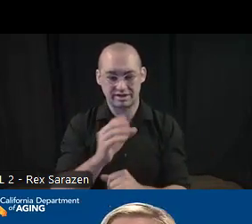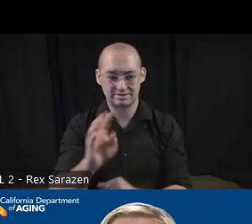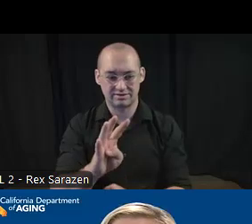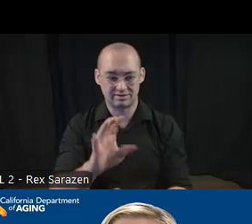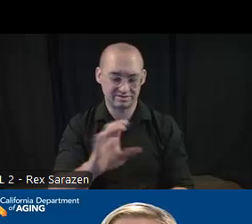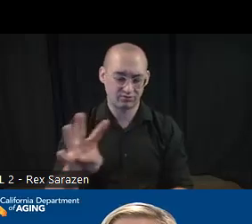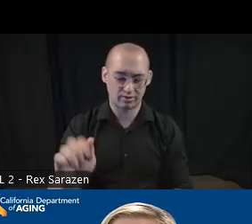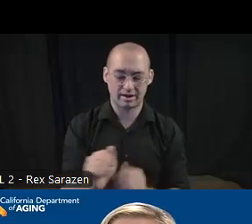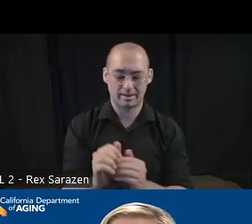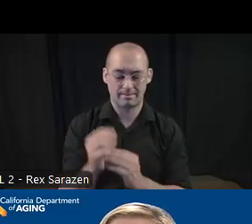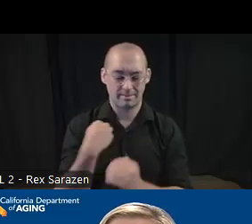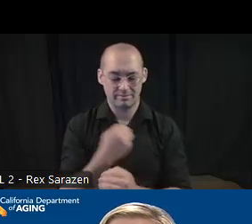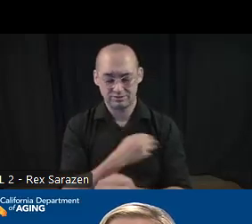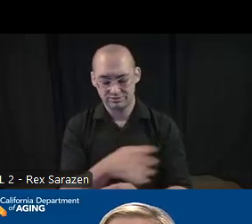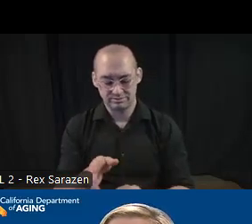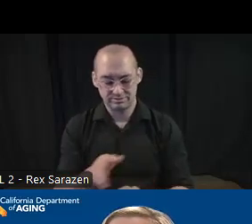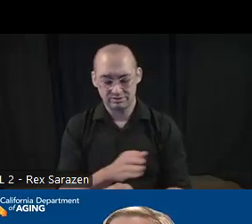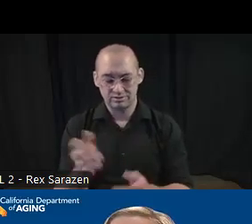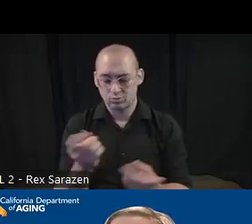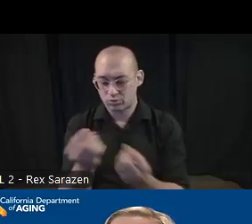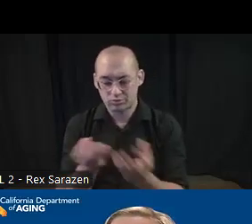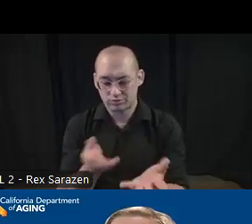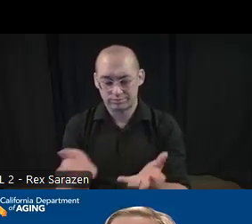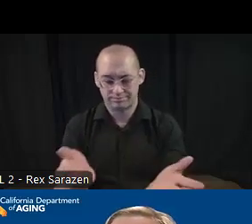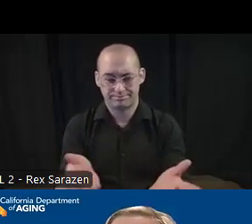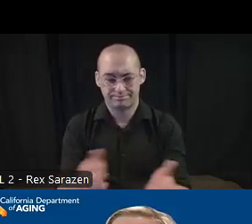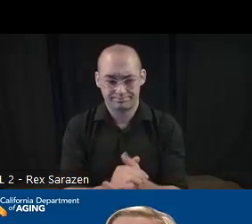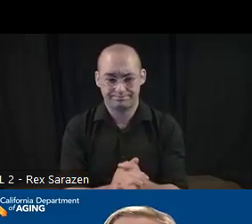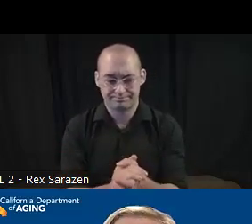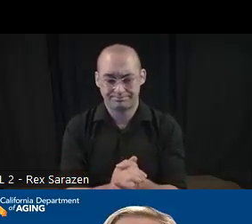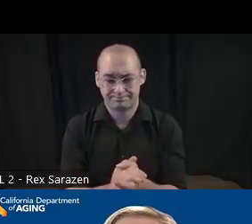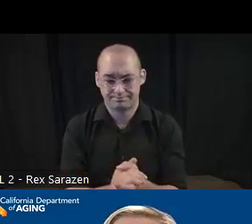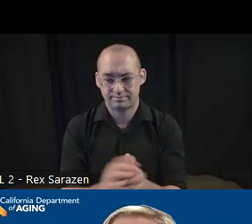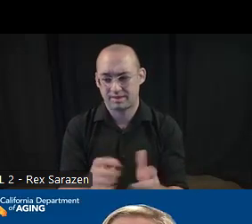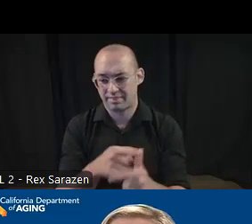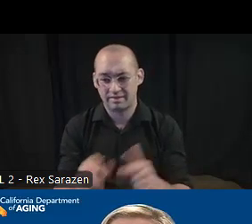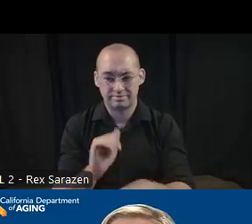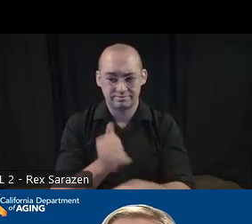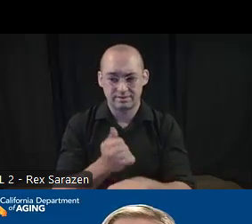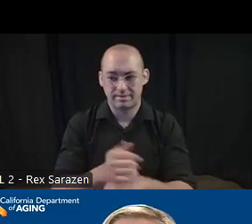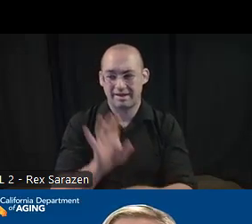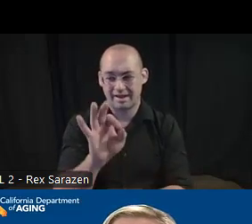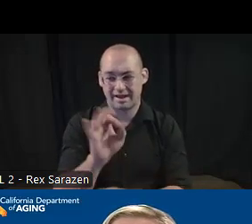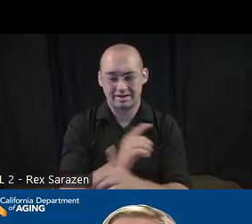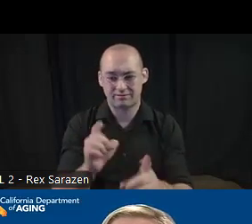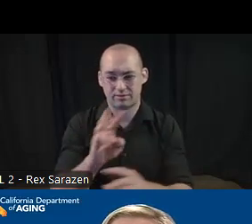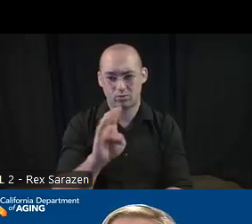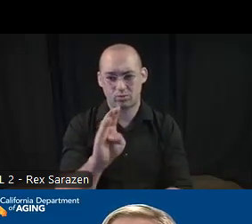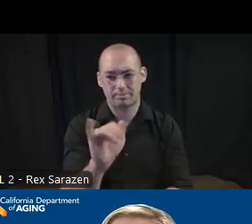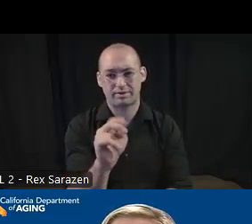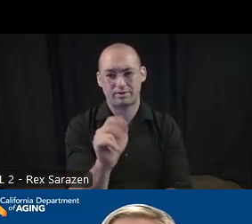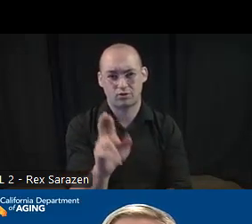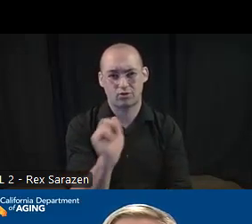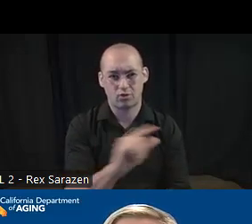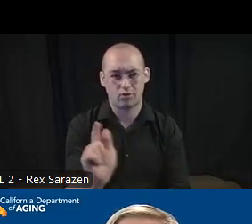for implementing Senate Bill 1249. And we then held 9 webinars with all 33